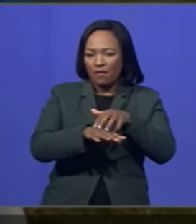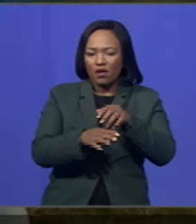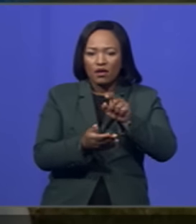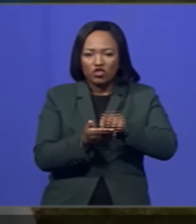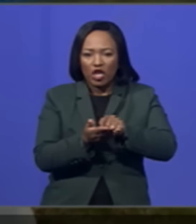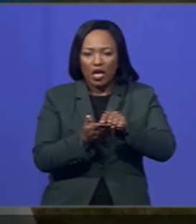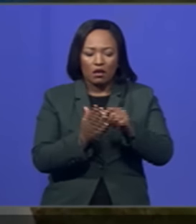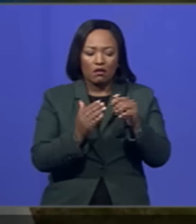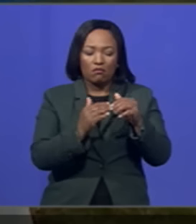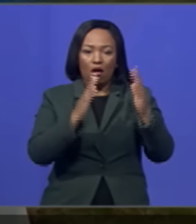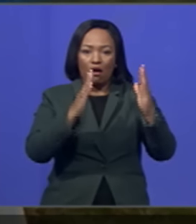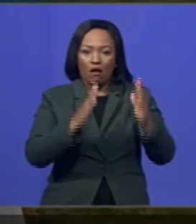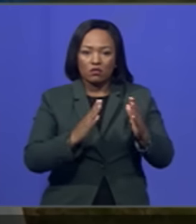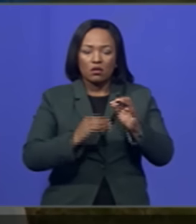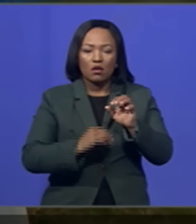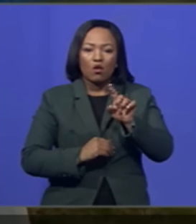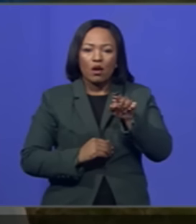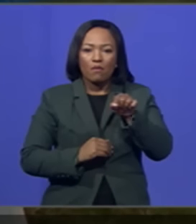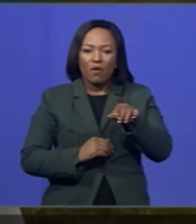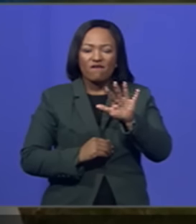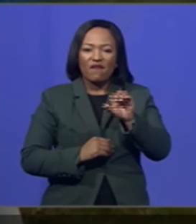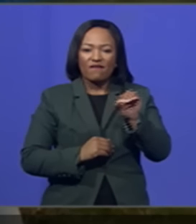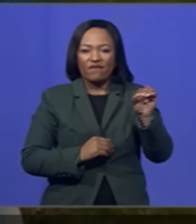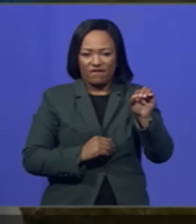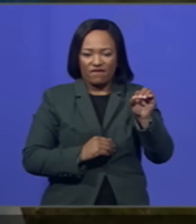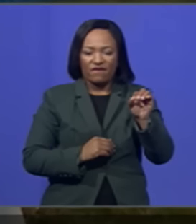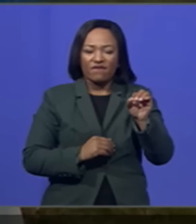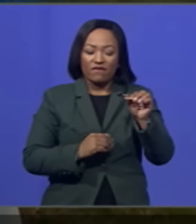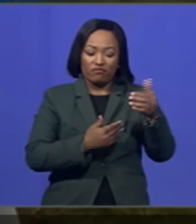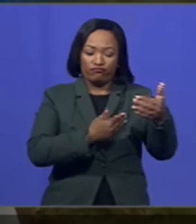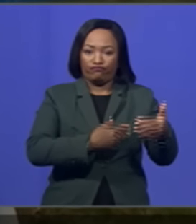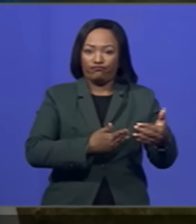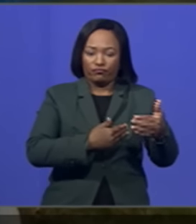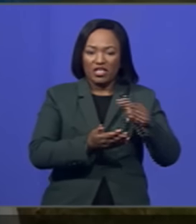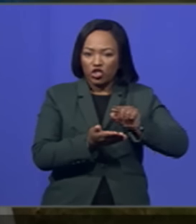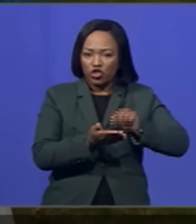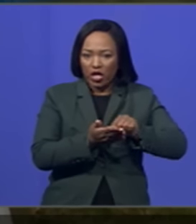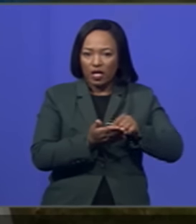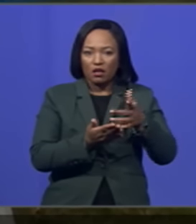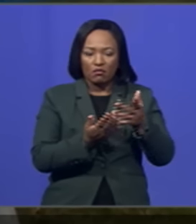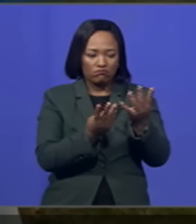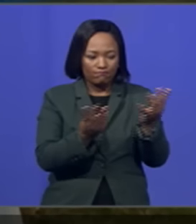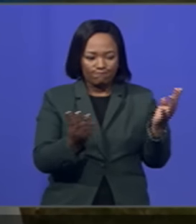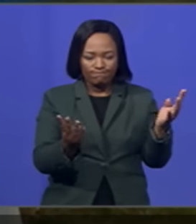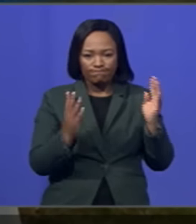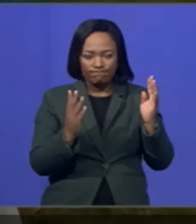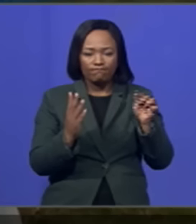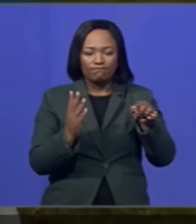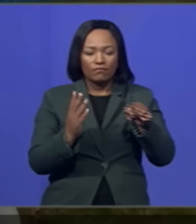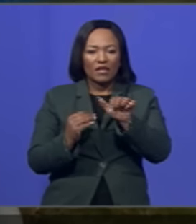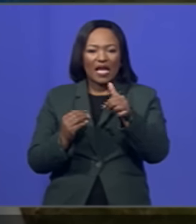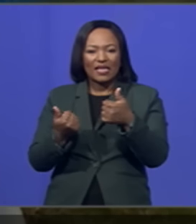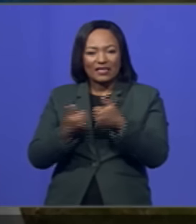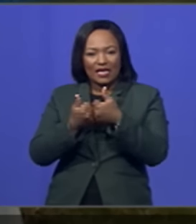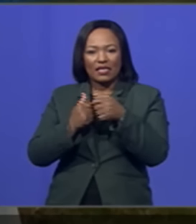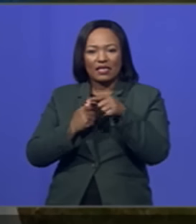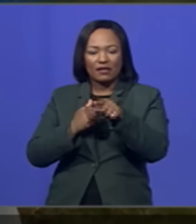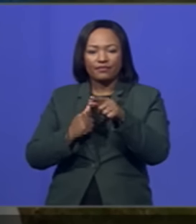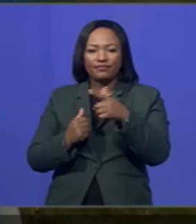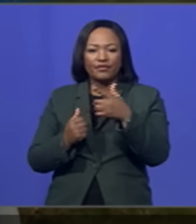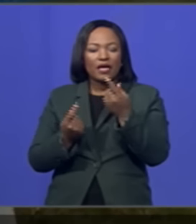that accommodate 1.5 chickens per cycle. We are fully on broilers. And also the other challenge is that not having